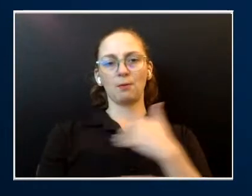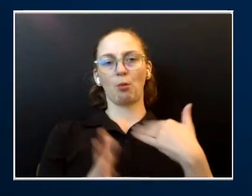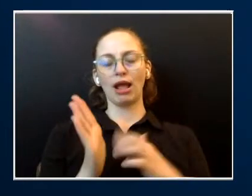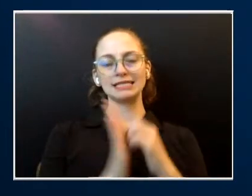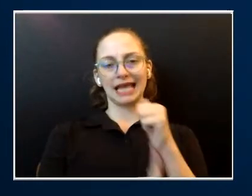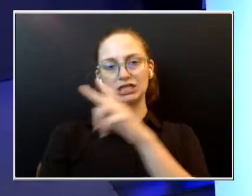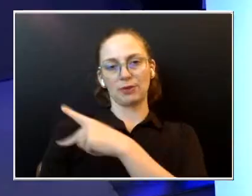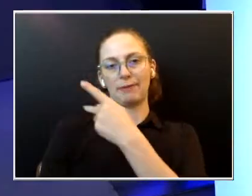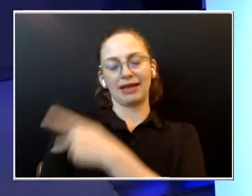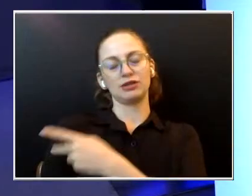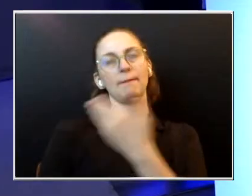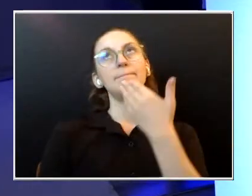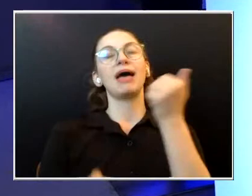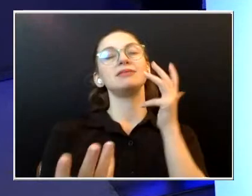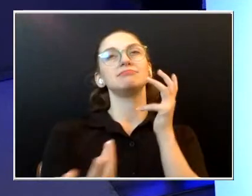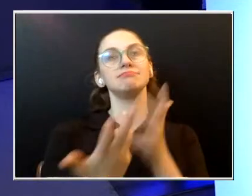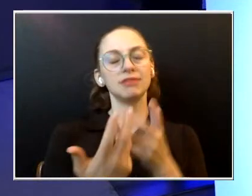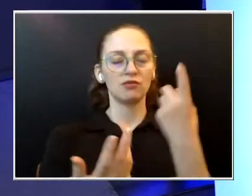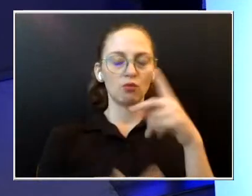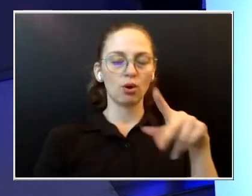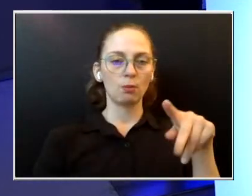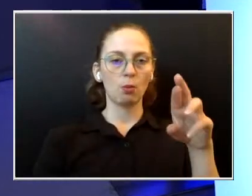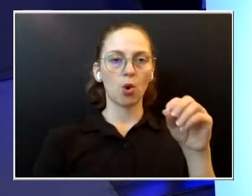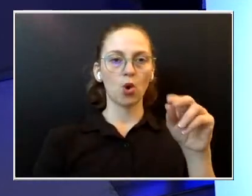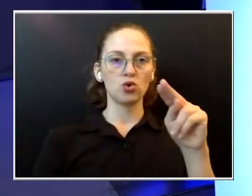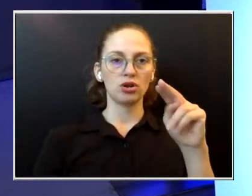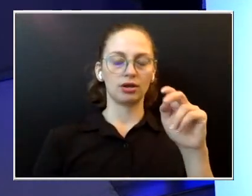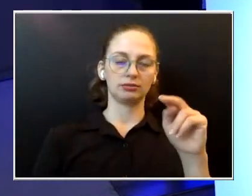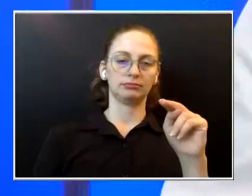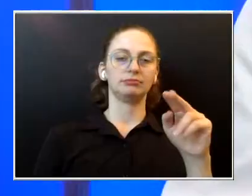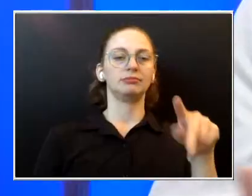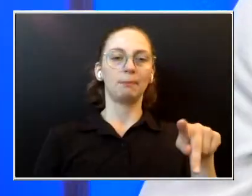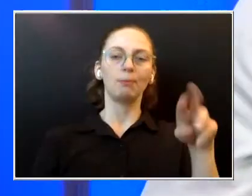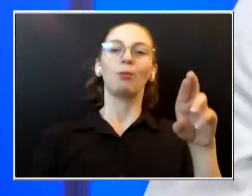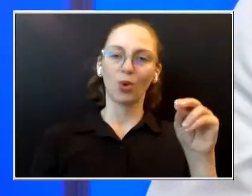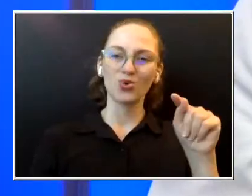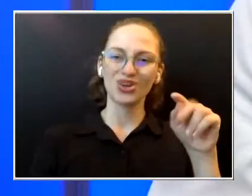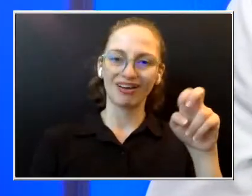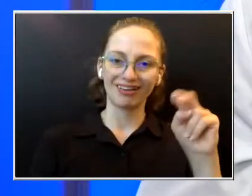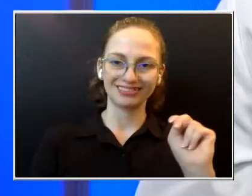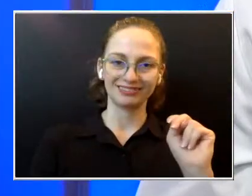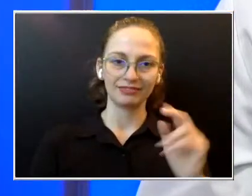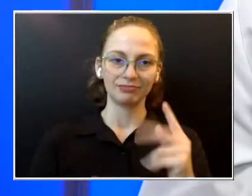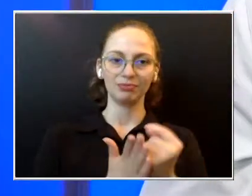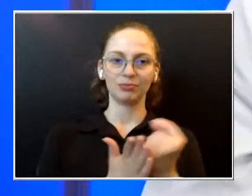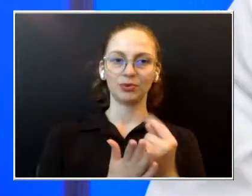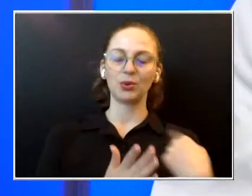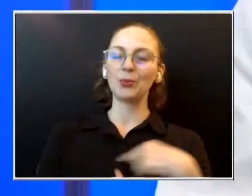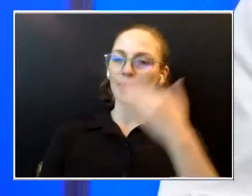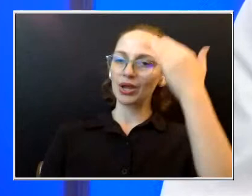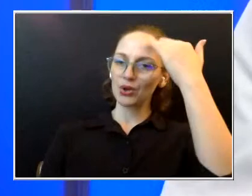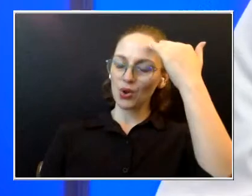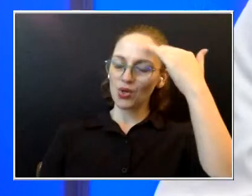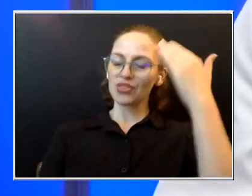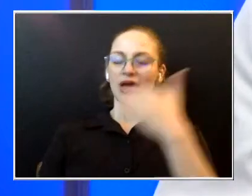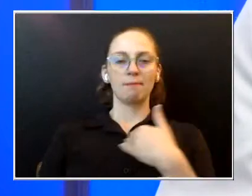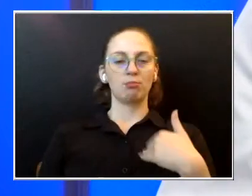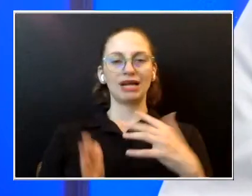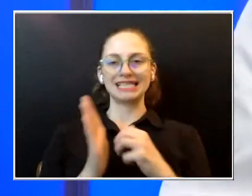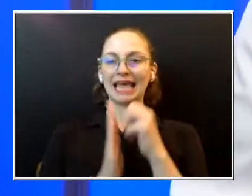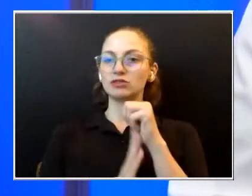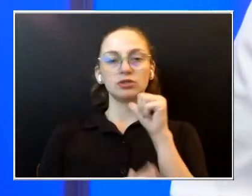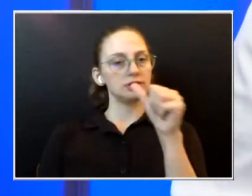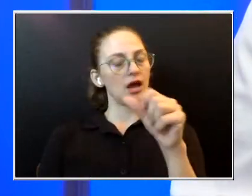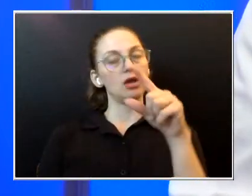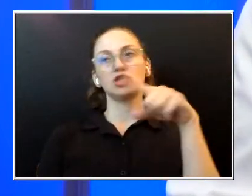therapy. So we know that breast cancer is a heterogeneous disease. There are multiple types of breast cancer, and biologically they